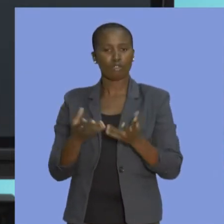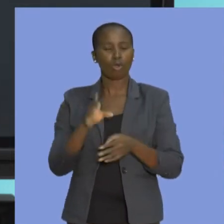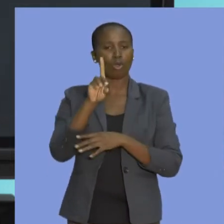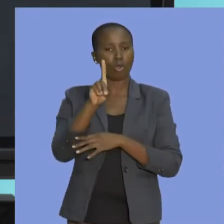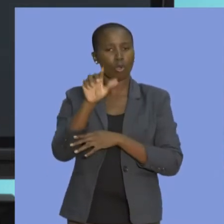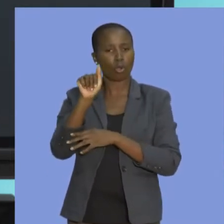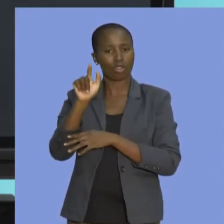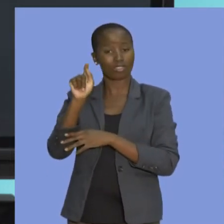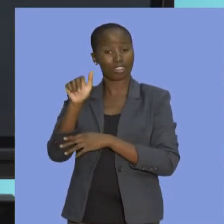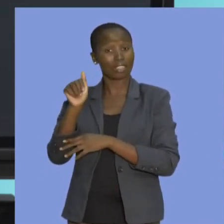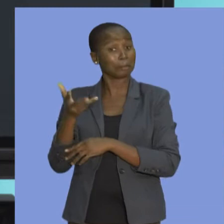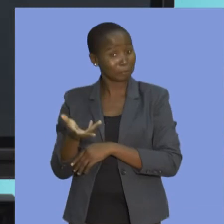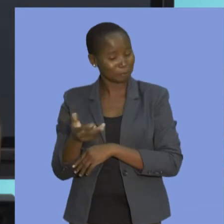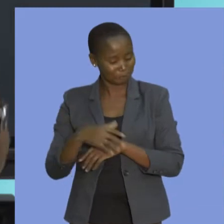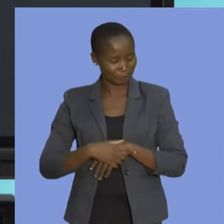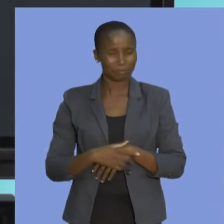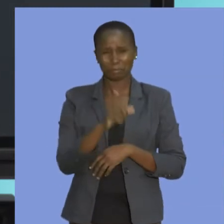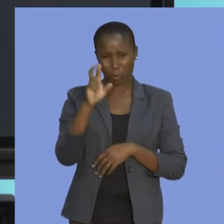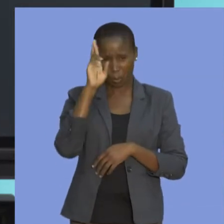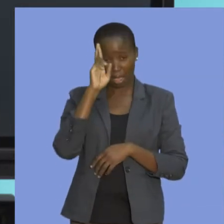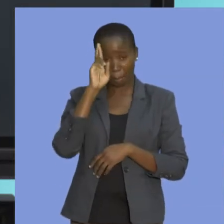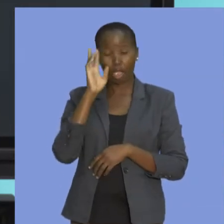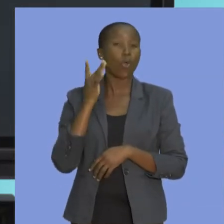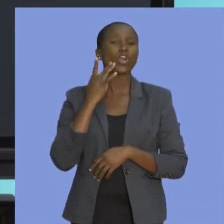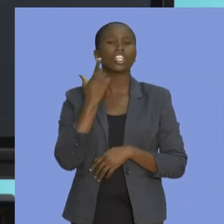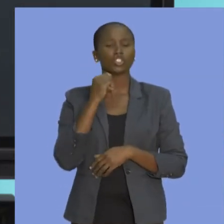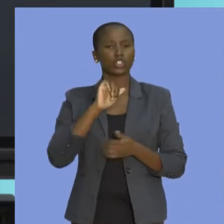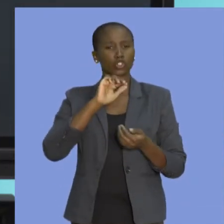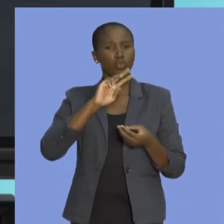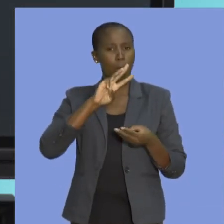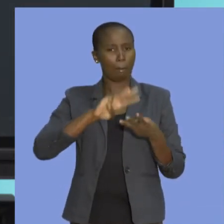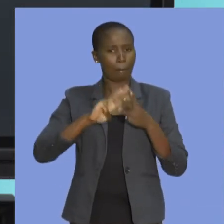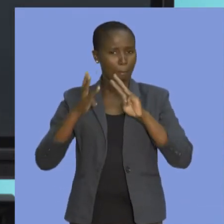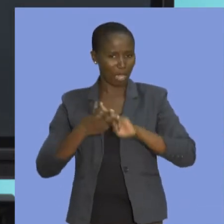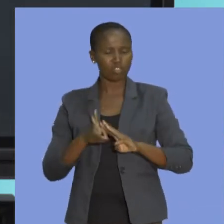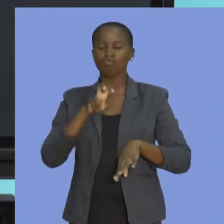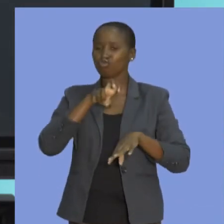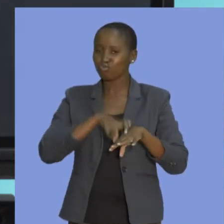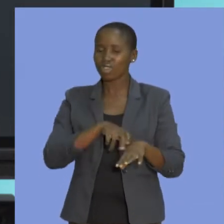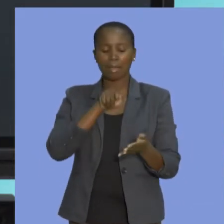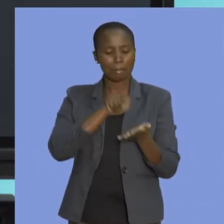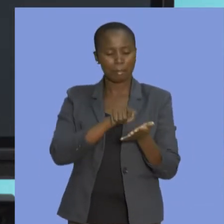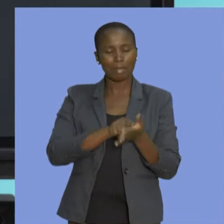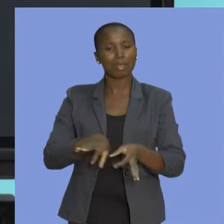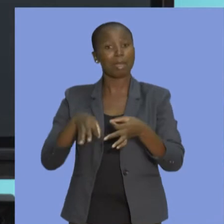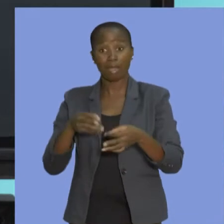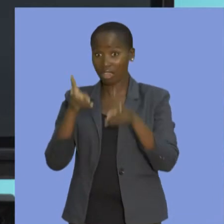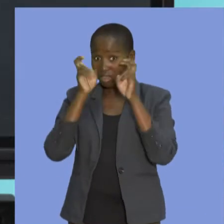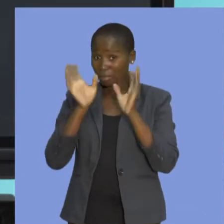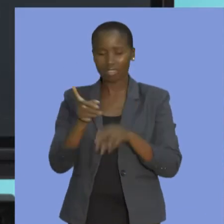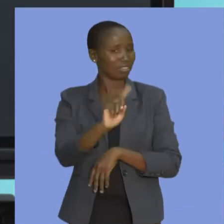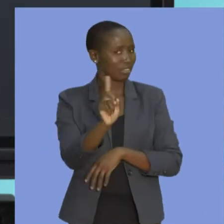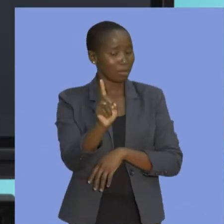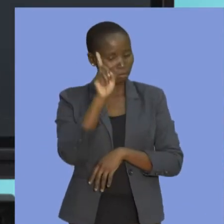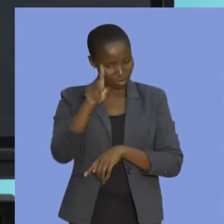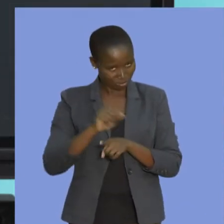okay? And remember, when you do your mathematics, you need a pen and paper. It's not about observing. You need